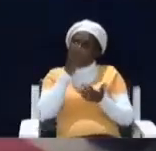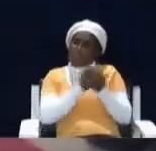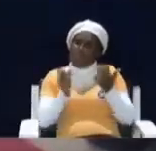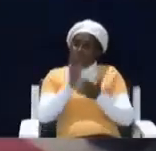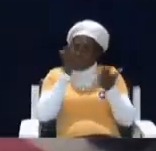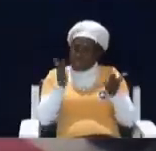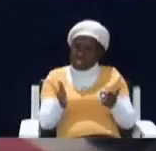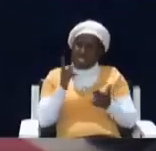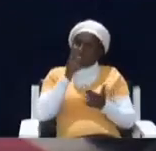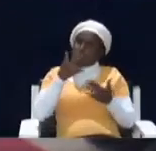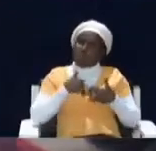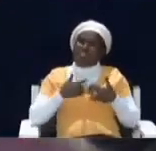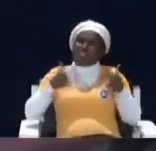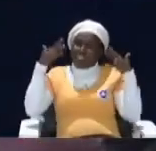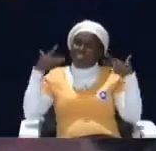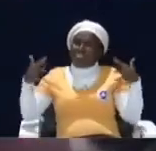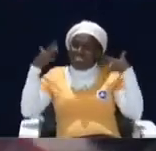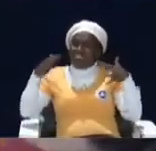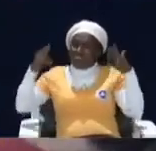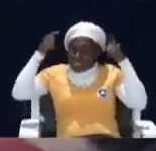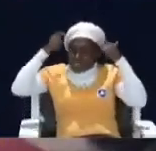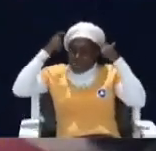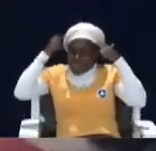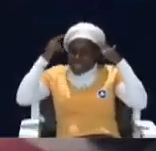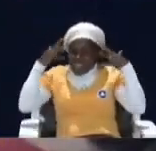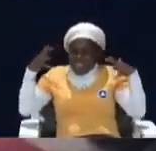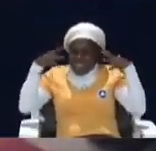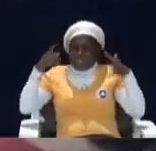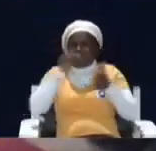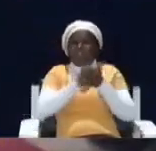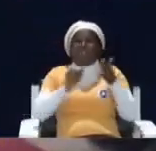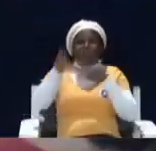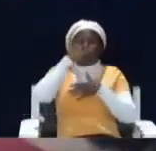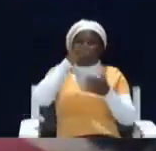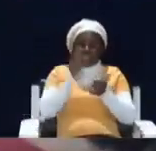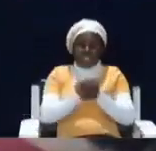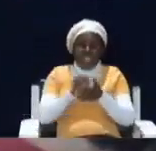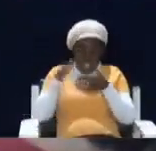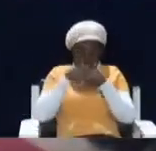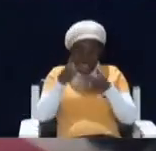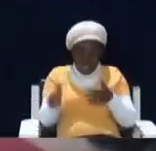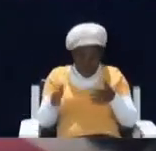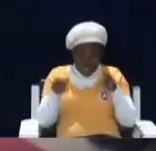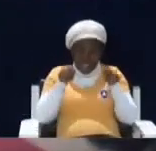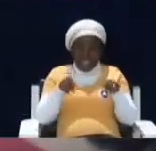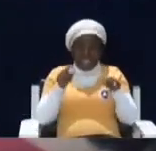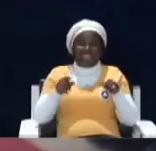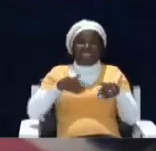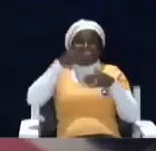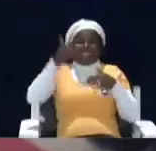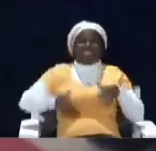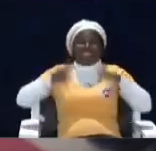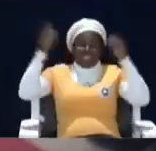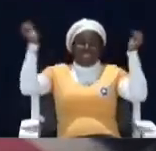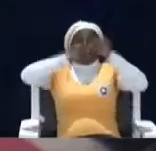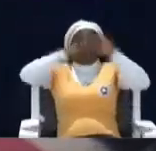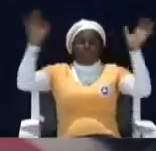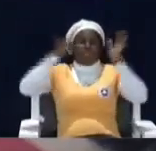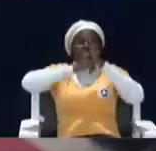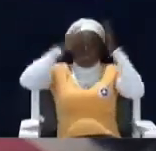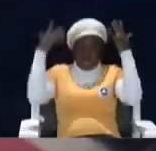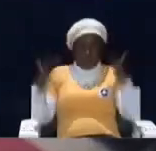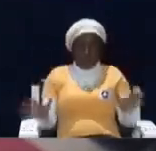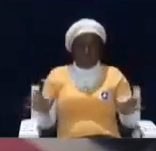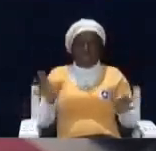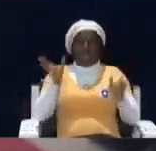You have been having noise in your ear. That God said, after the next hallelujah, it is gone.